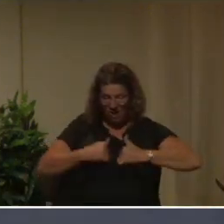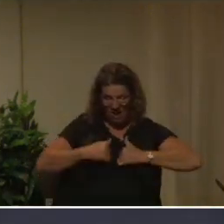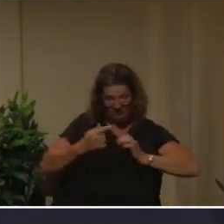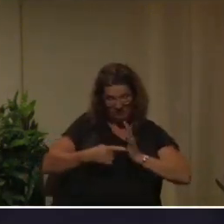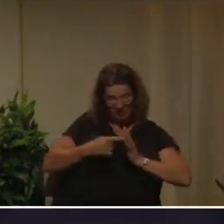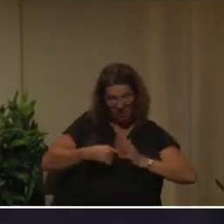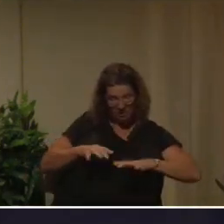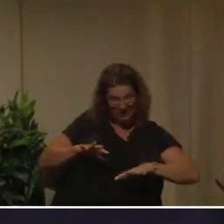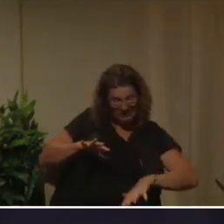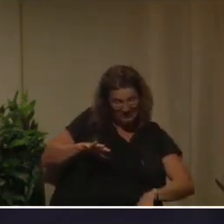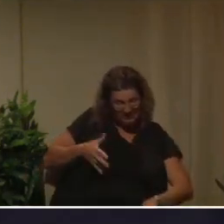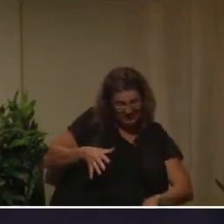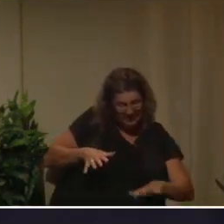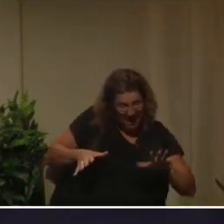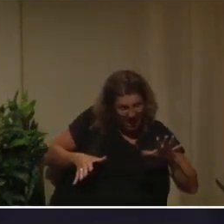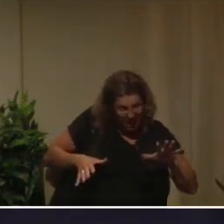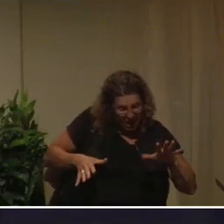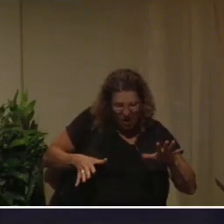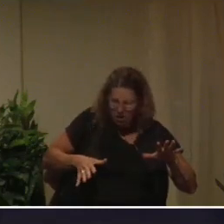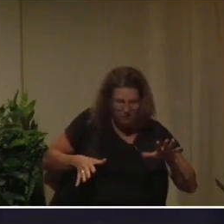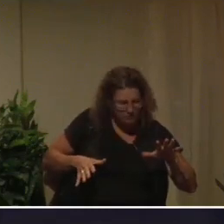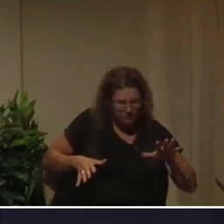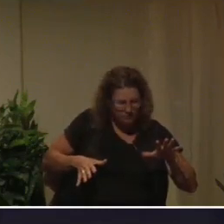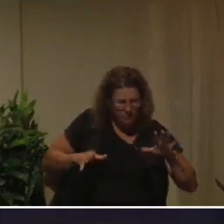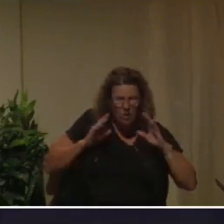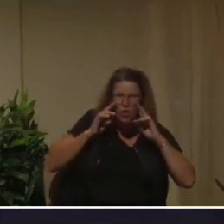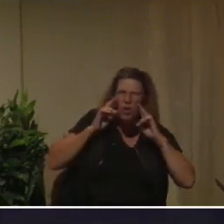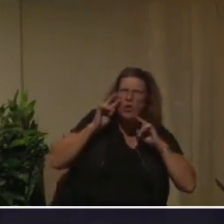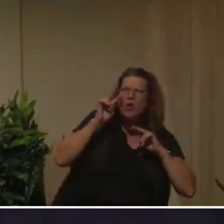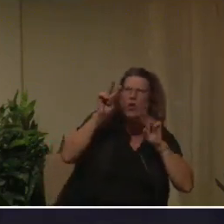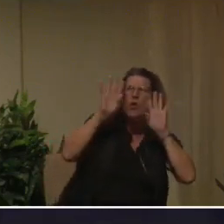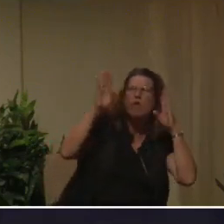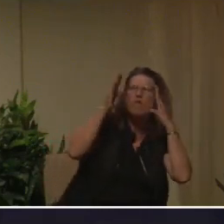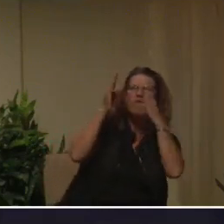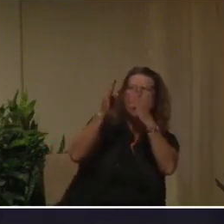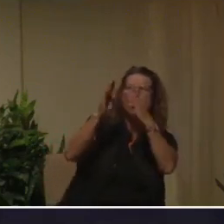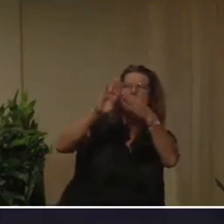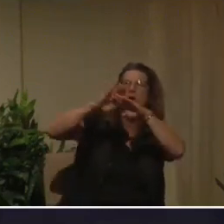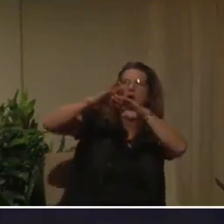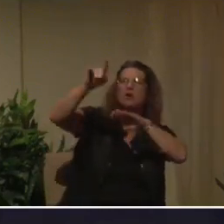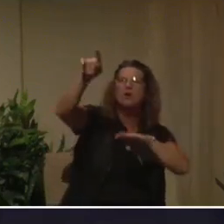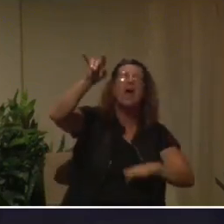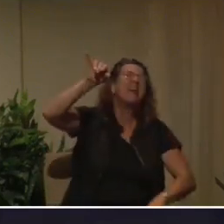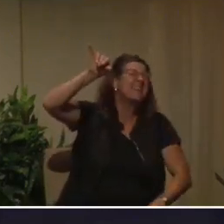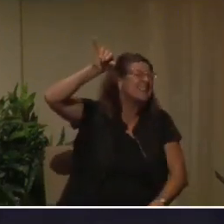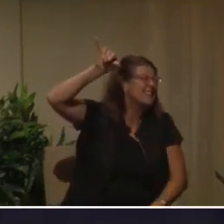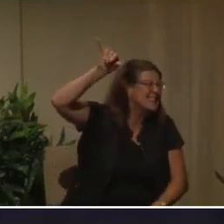and focus on you and remember that that is the heart of reality.